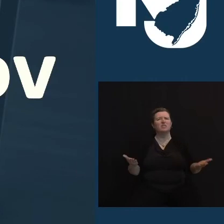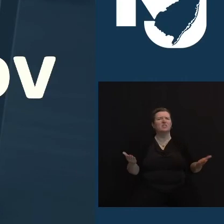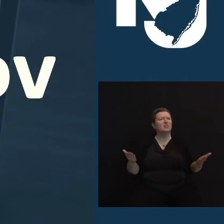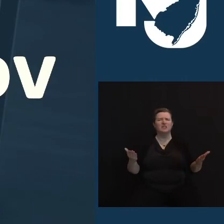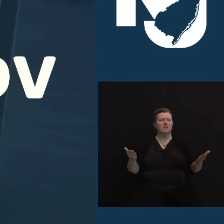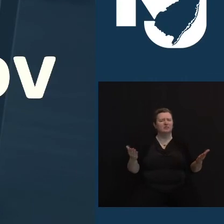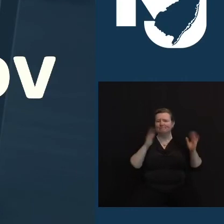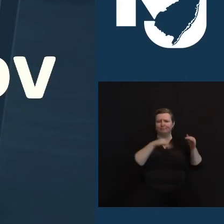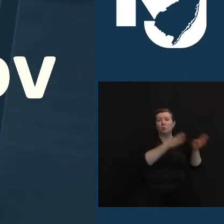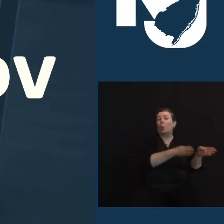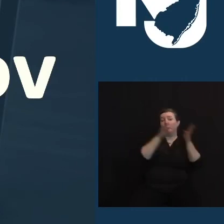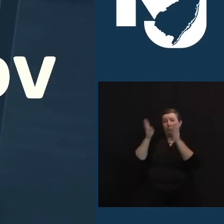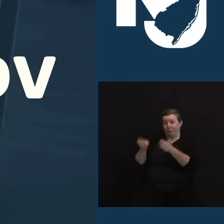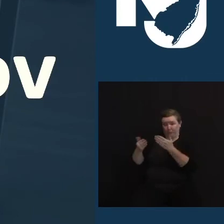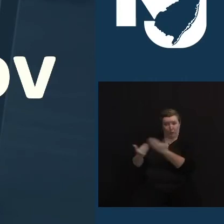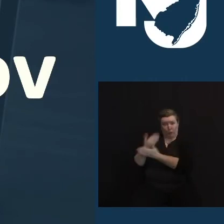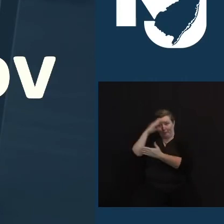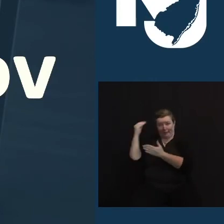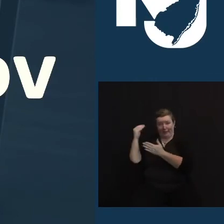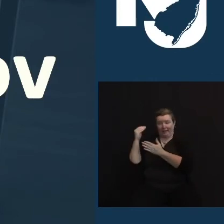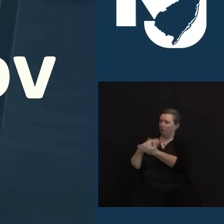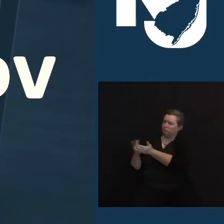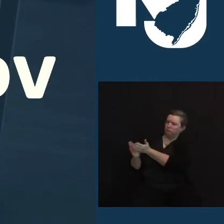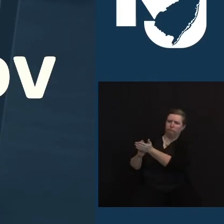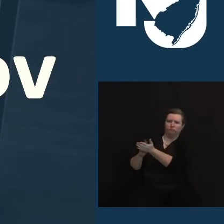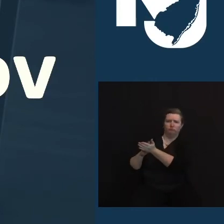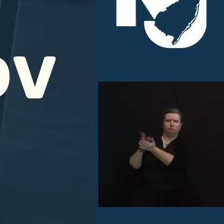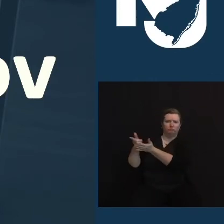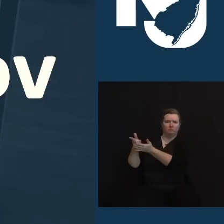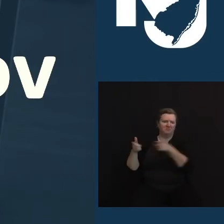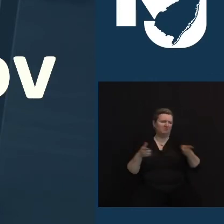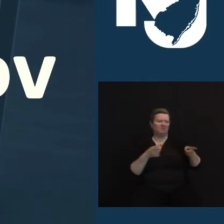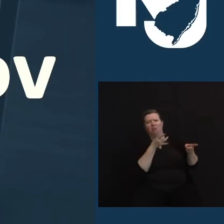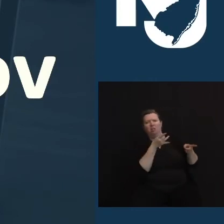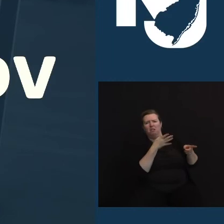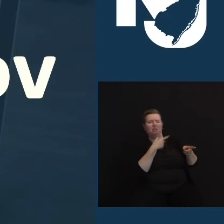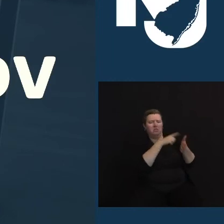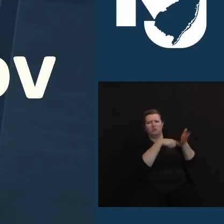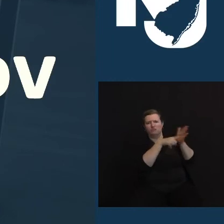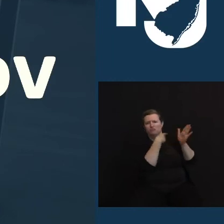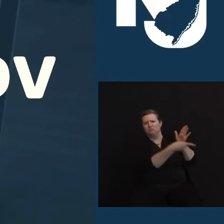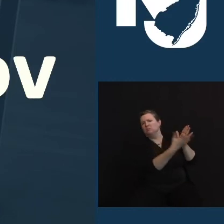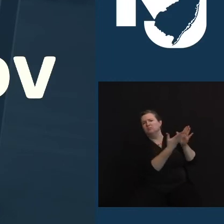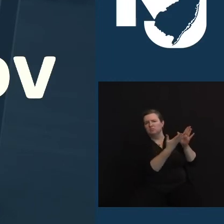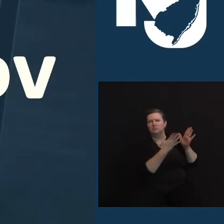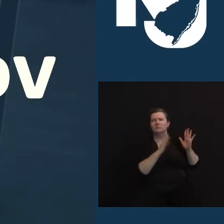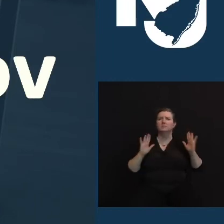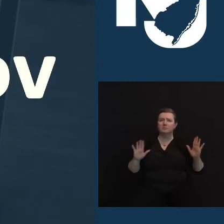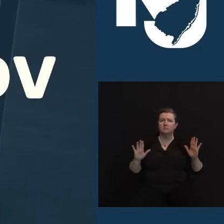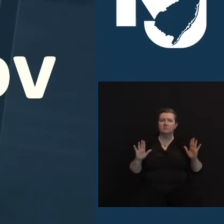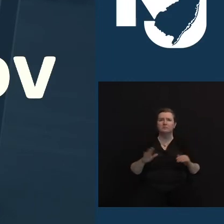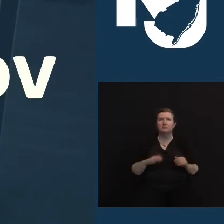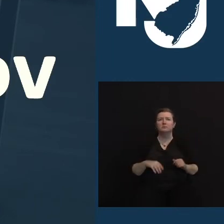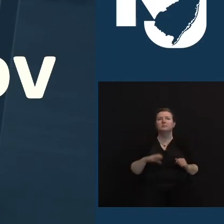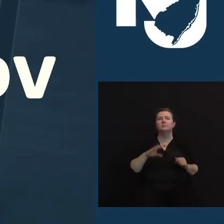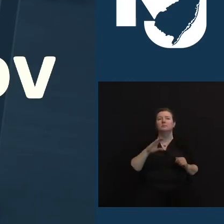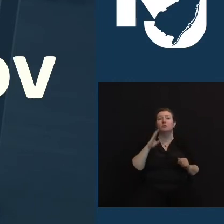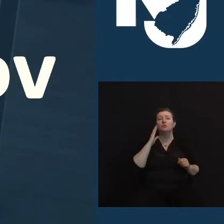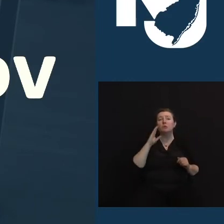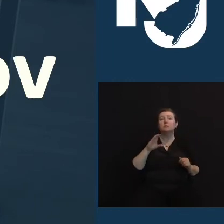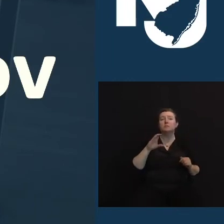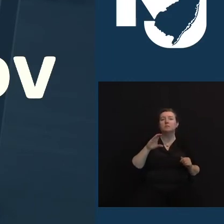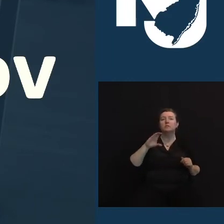say enough criticism about. But when Ambassador Chris Stevens was murdered in Benghazi and 3 colleagues,